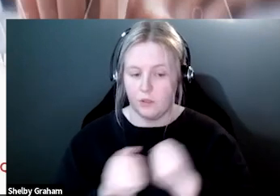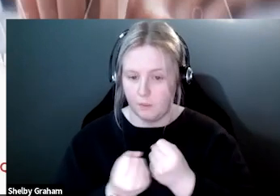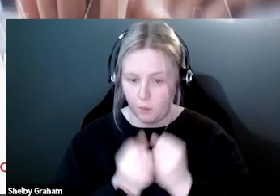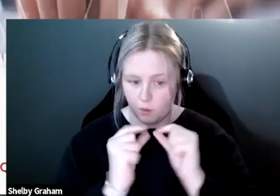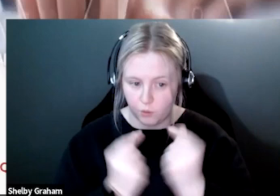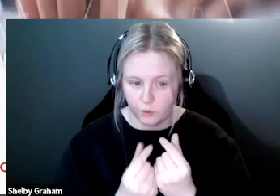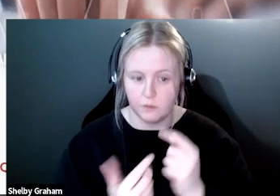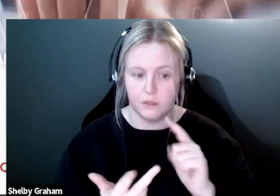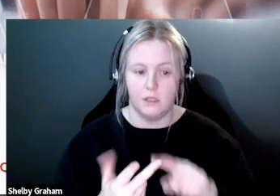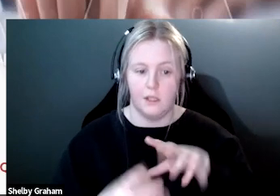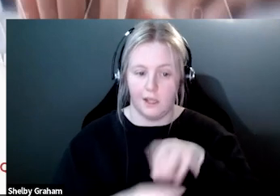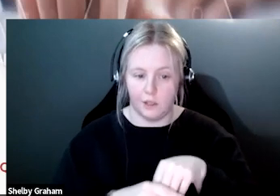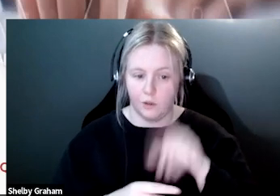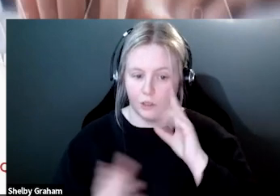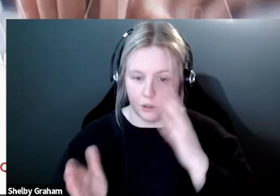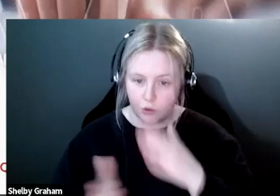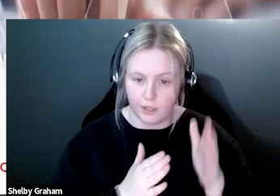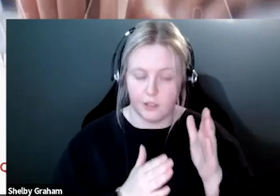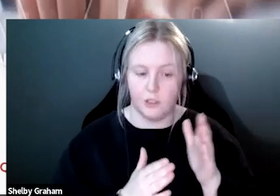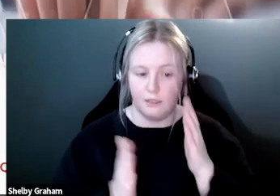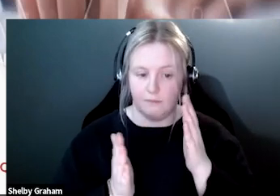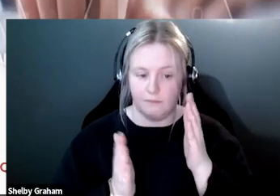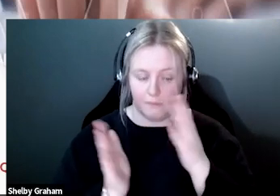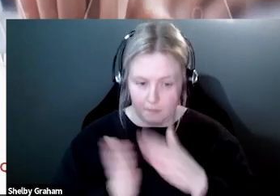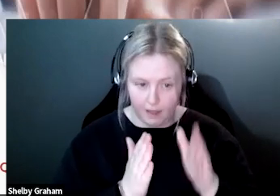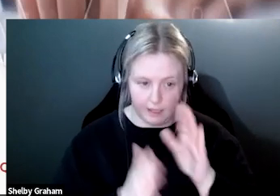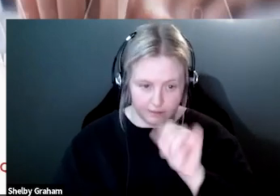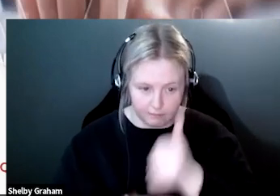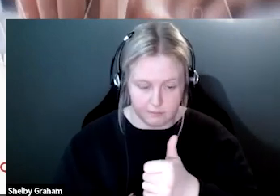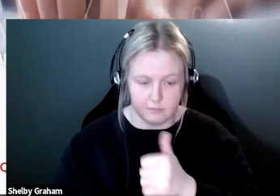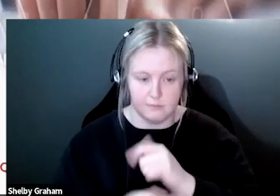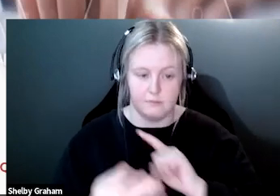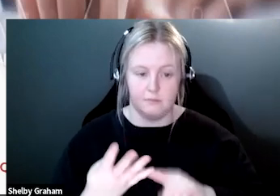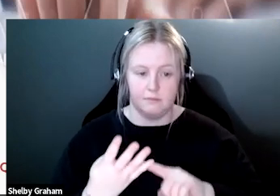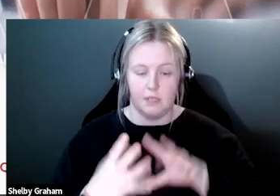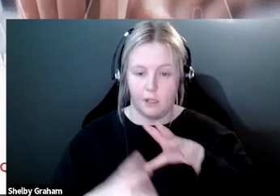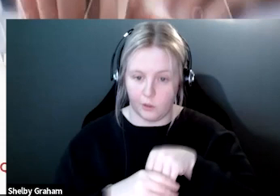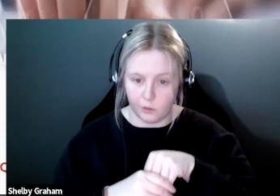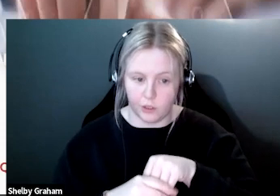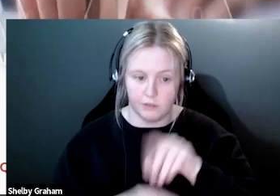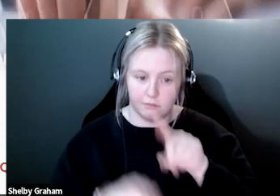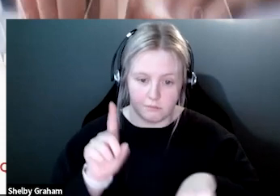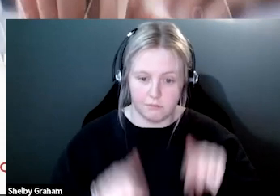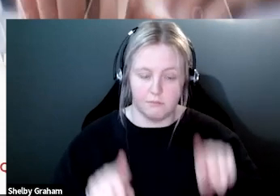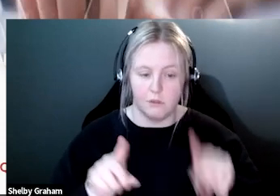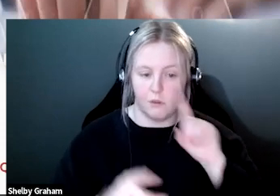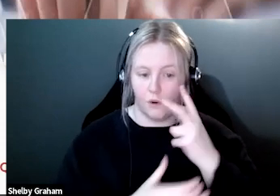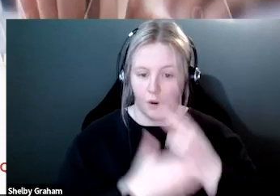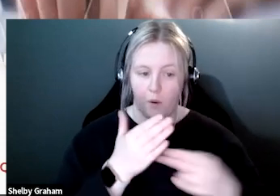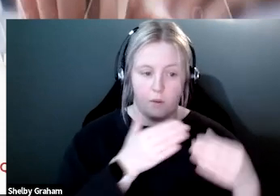inclusion strategy and roadmap development, individual inclusion and accessibility consulting for both leaders and